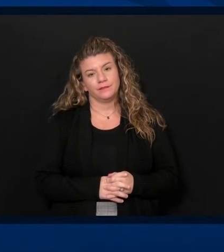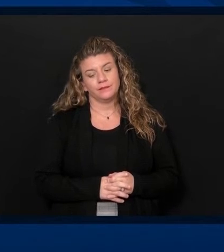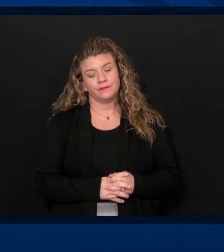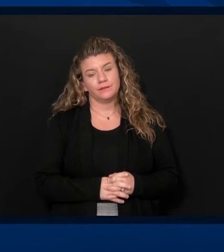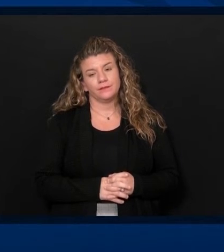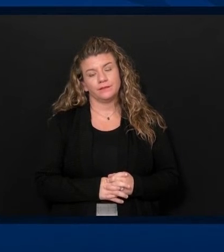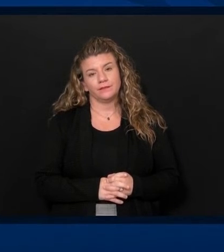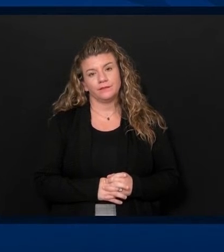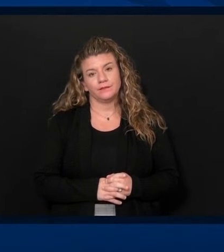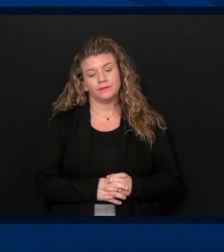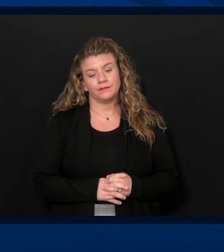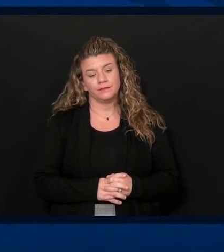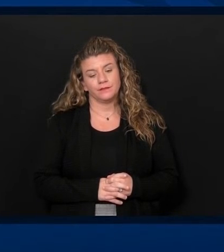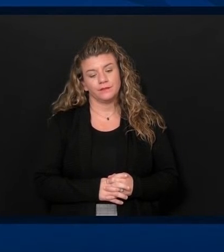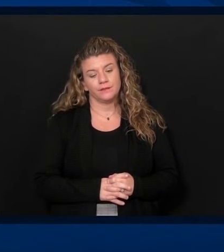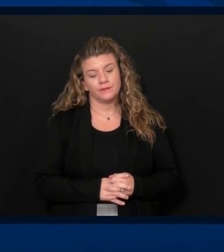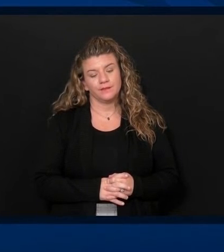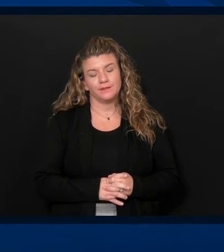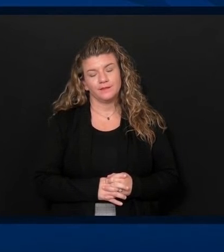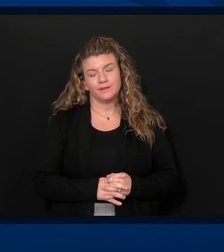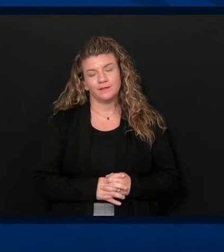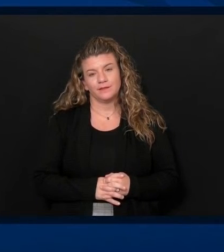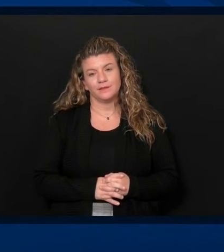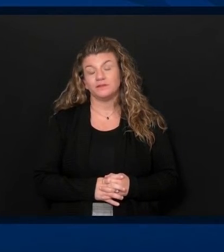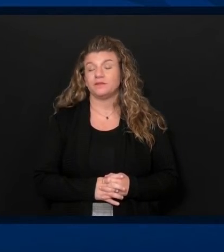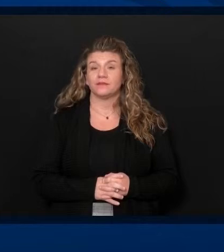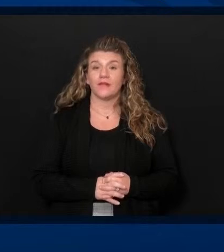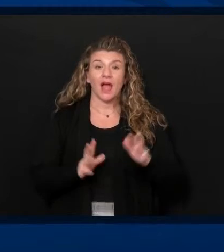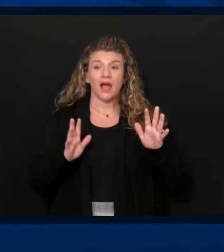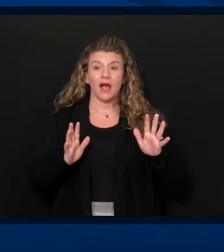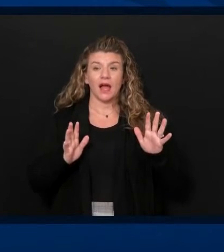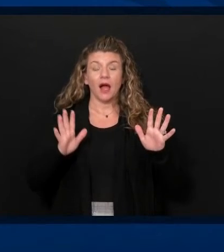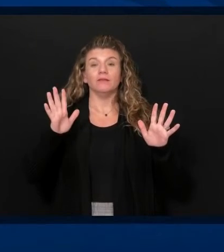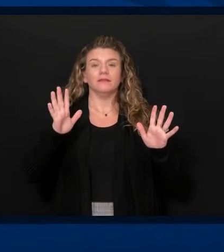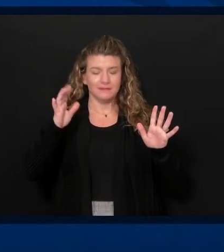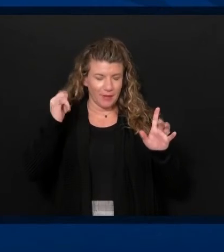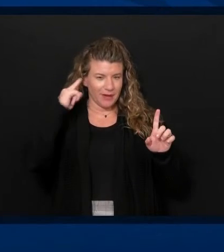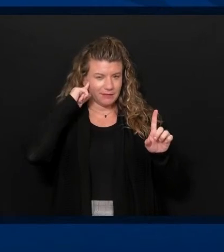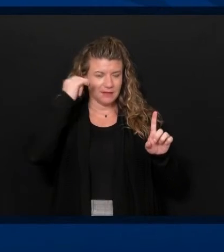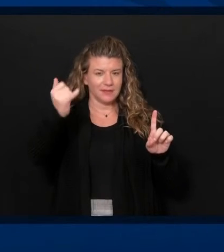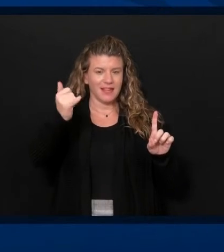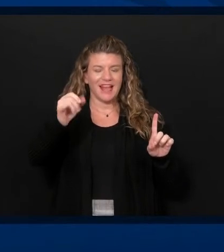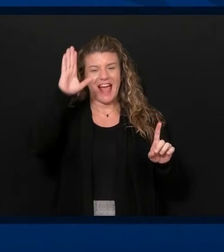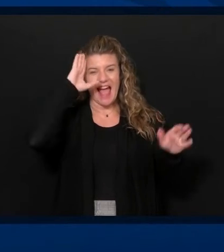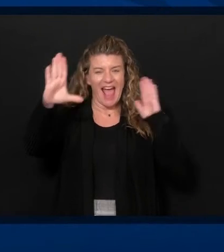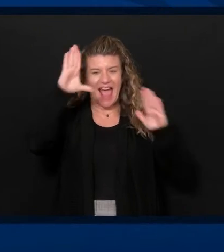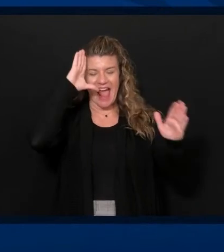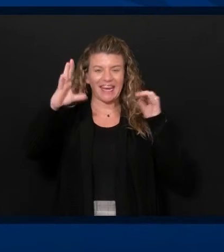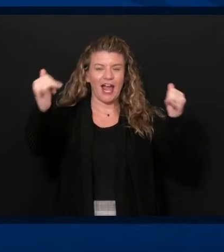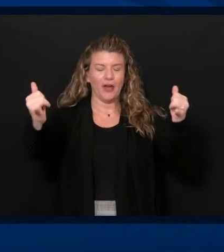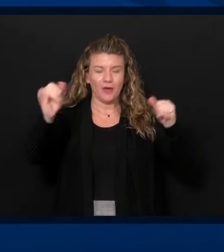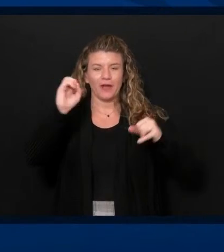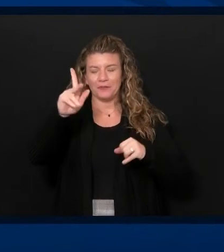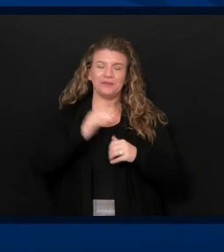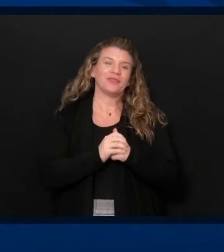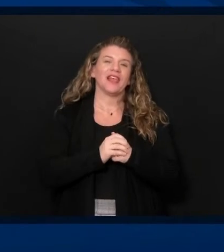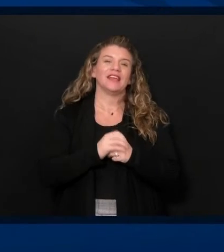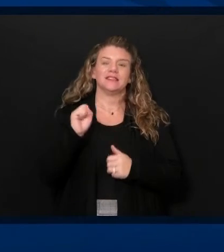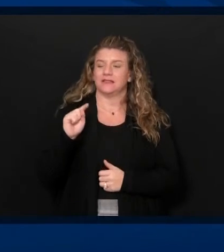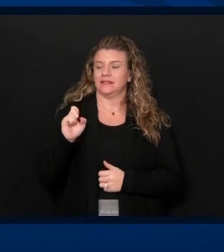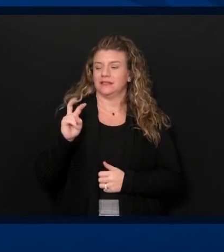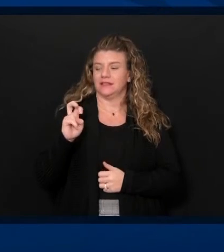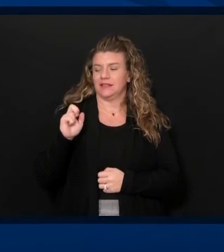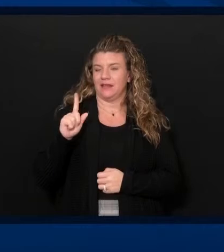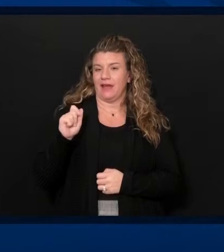Looks like we're having some. Oh, there he is. We got you now. Hey, there we go. Steve Adams,